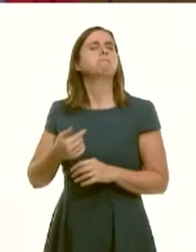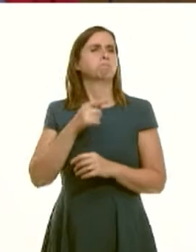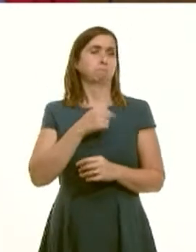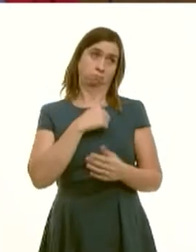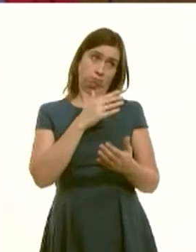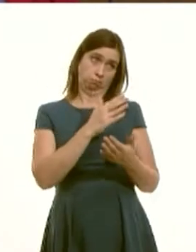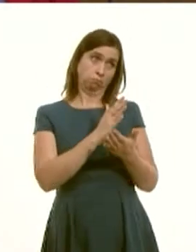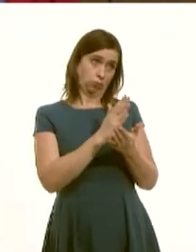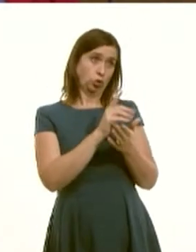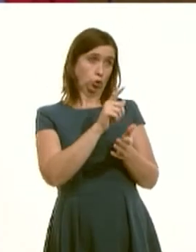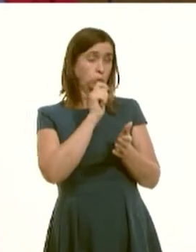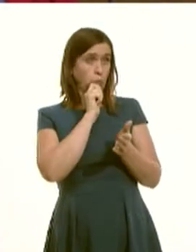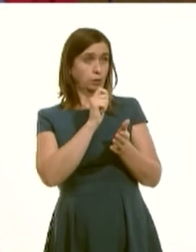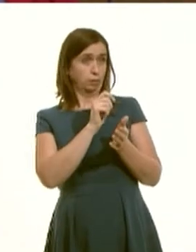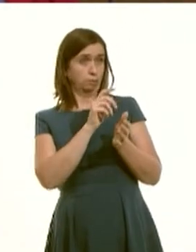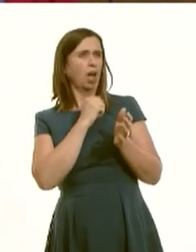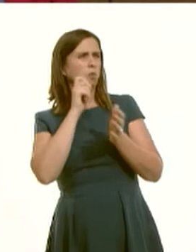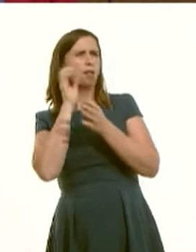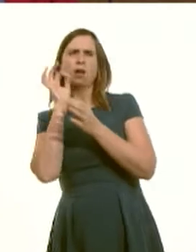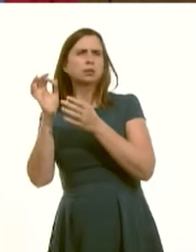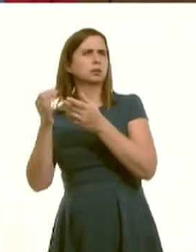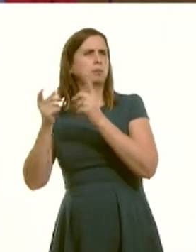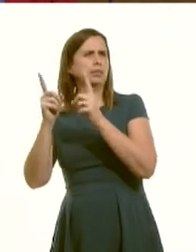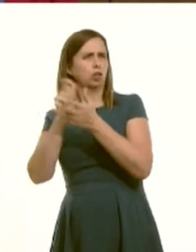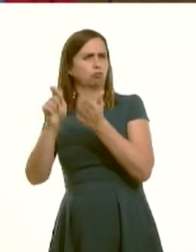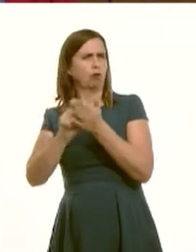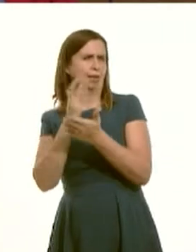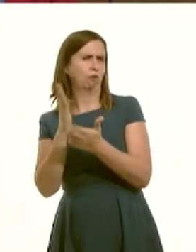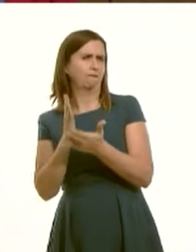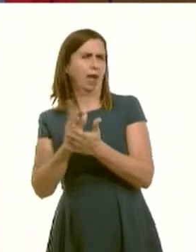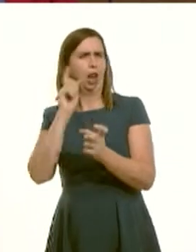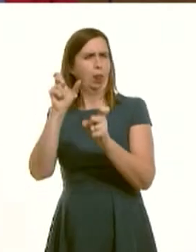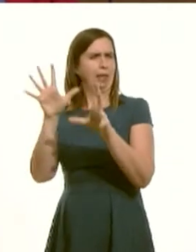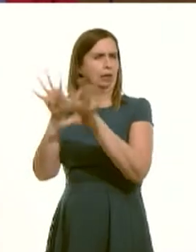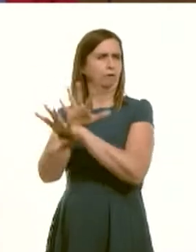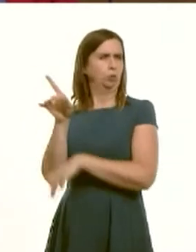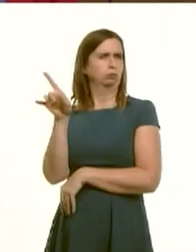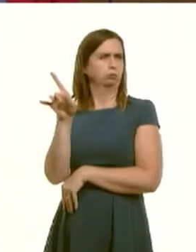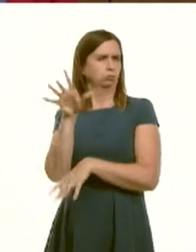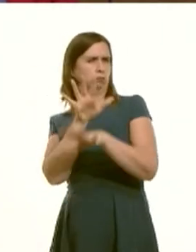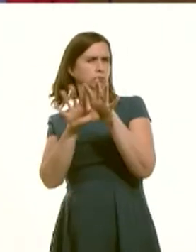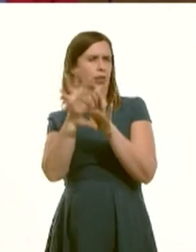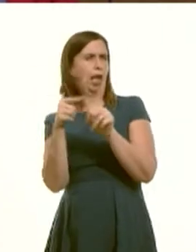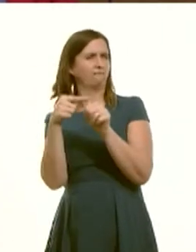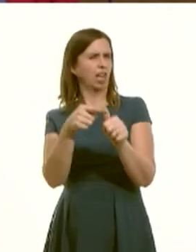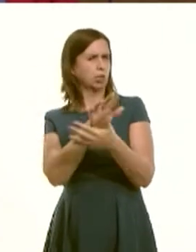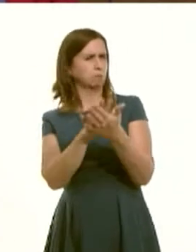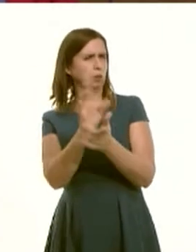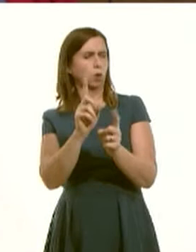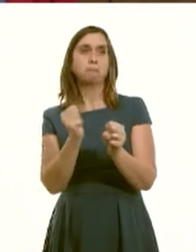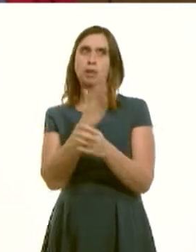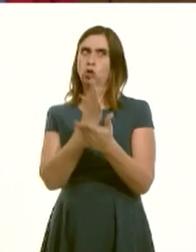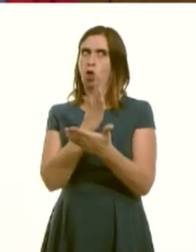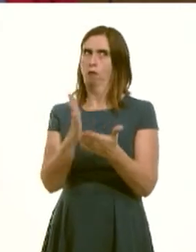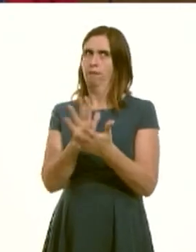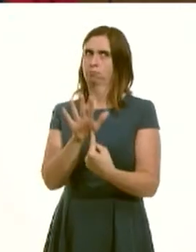writes to the member in order to provide clarification on this point. There does seem to be an element of confusion there in terms of what the advice is, and it's important that advice is